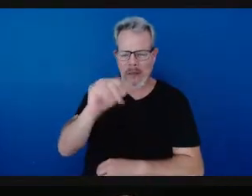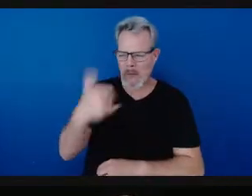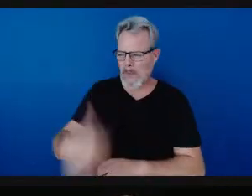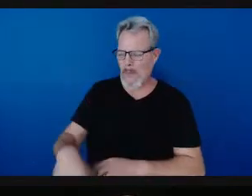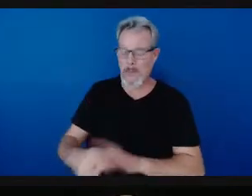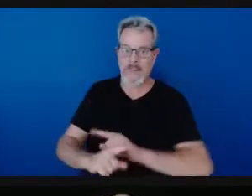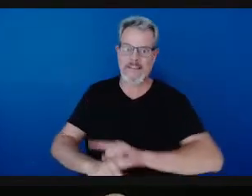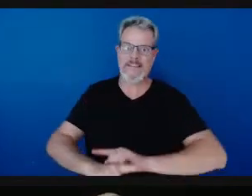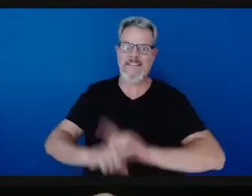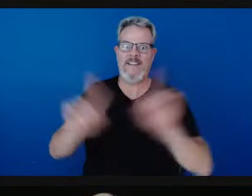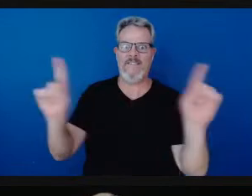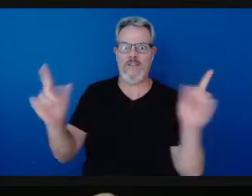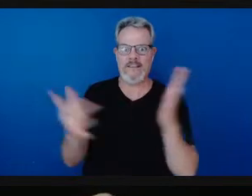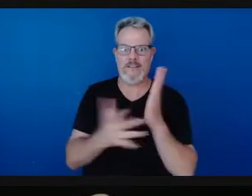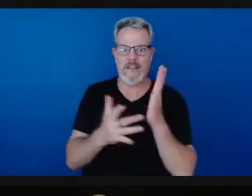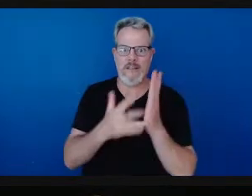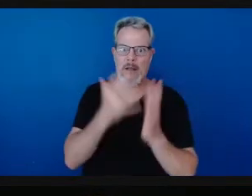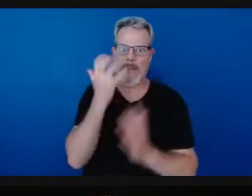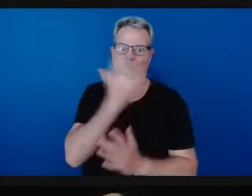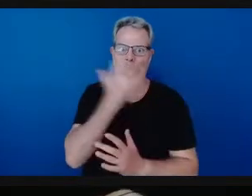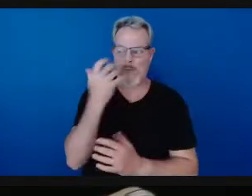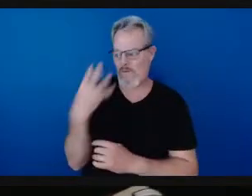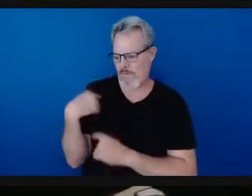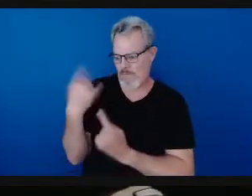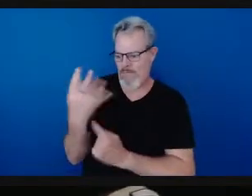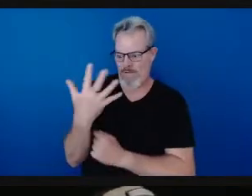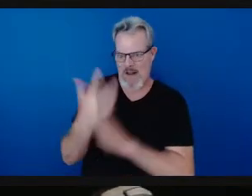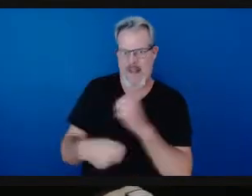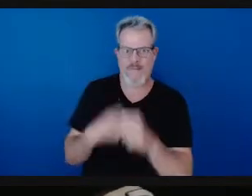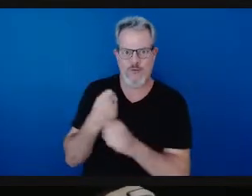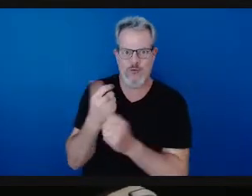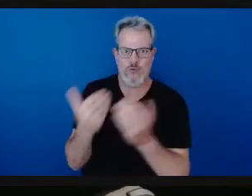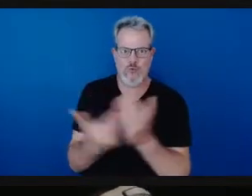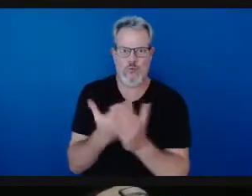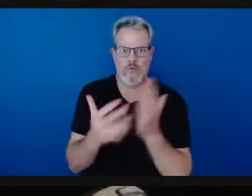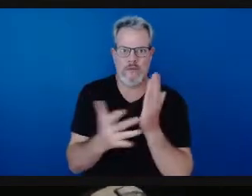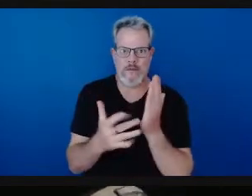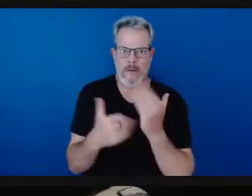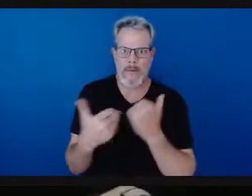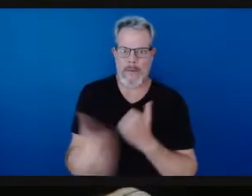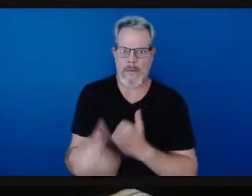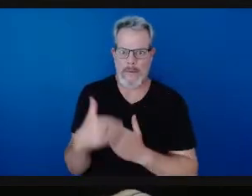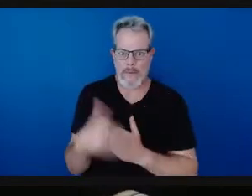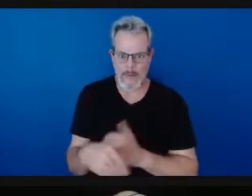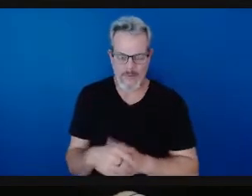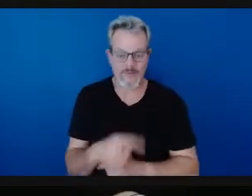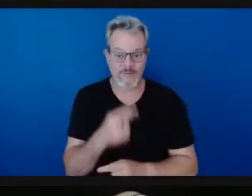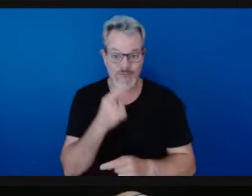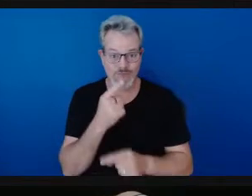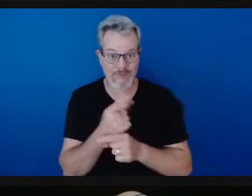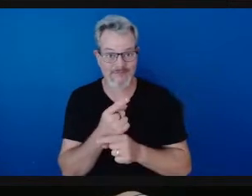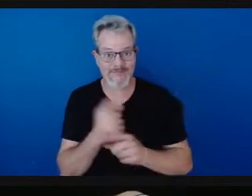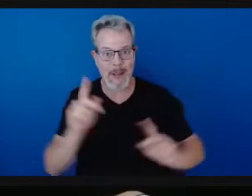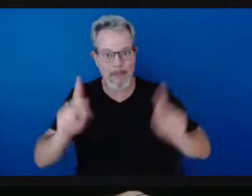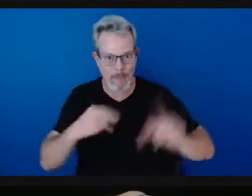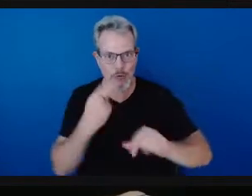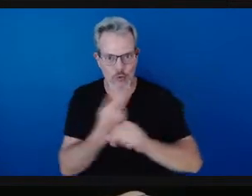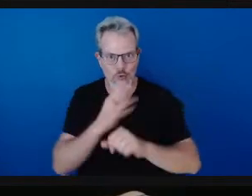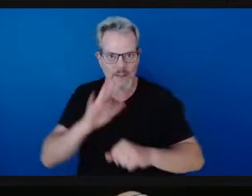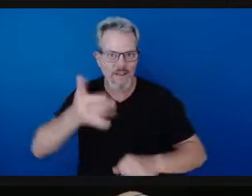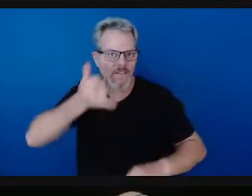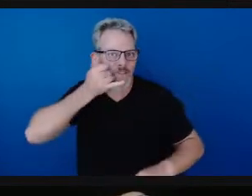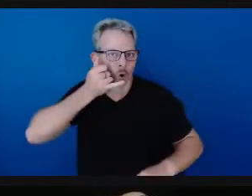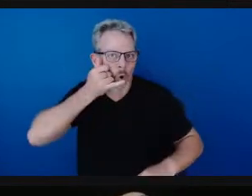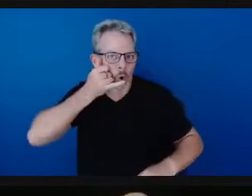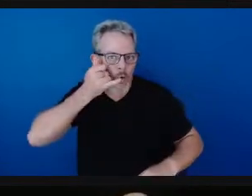different. Just in 4 years, 5 years. Yeah, not to say that everyone is using camera. I'm sure there's people who got better gear. I don't really know